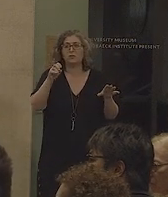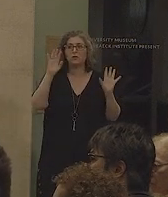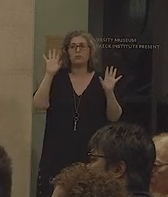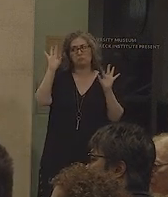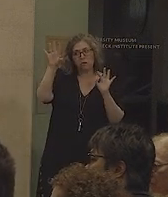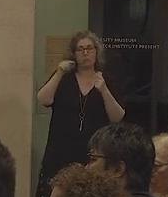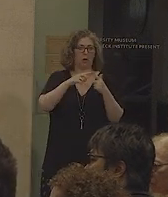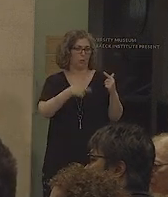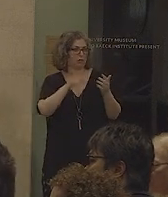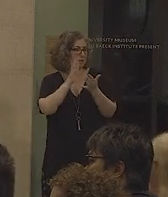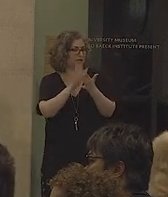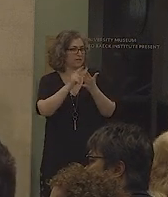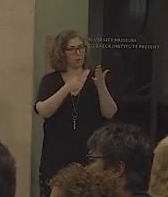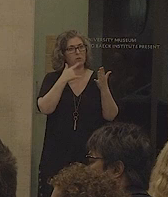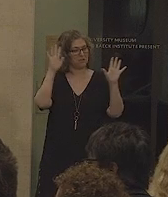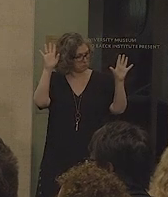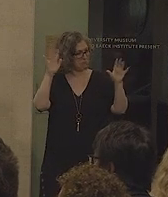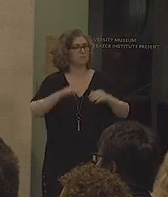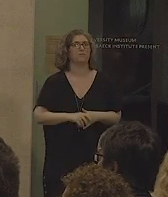about religious belief, that's what I had to say.